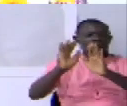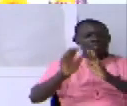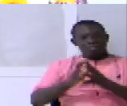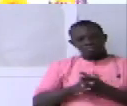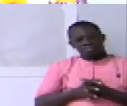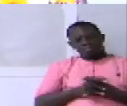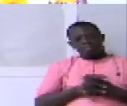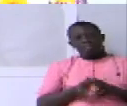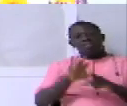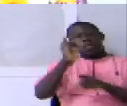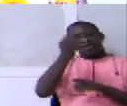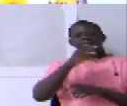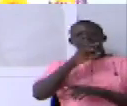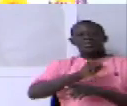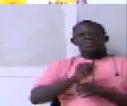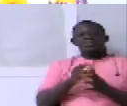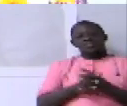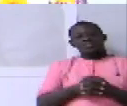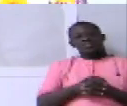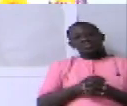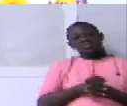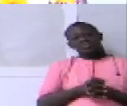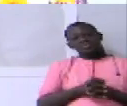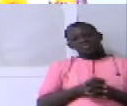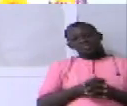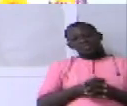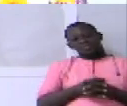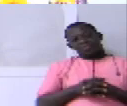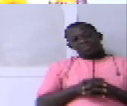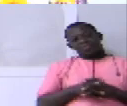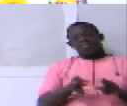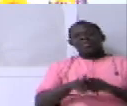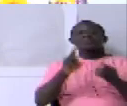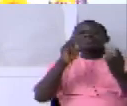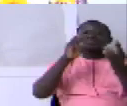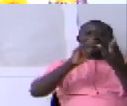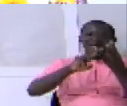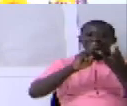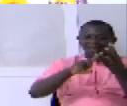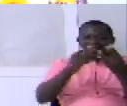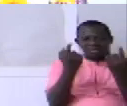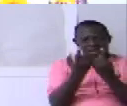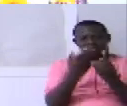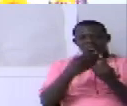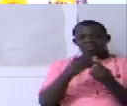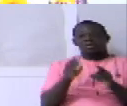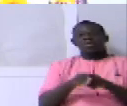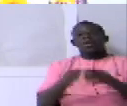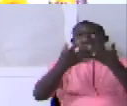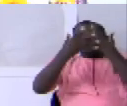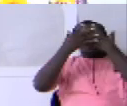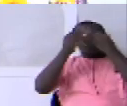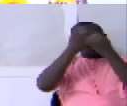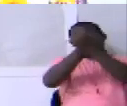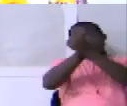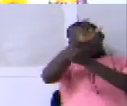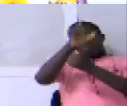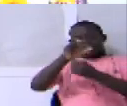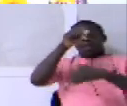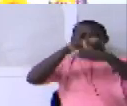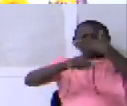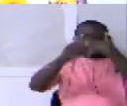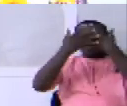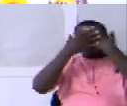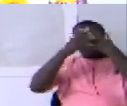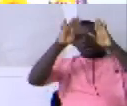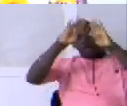wonya. Yes, sir. Welem. The third thing is Sabanjango. Prisoners at the prisons. Kasola